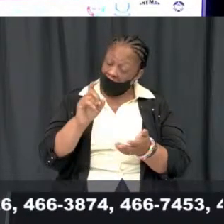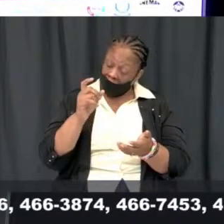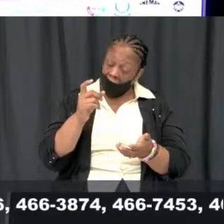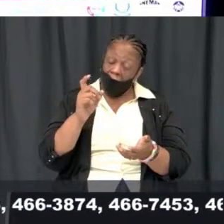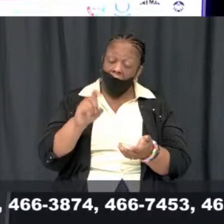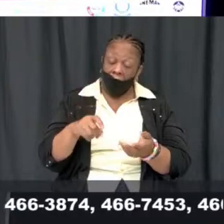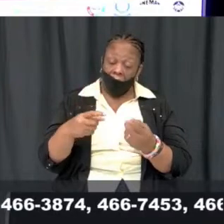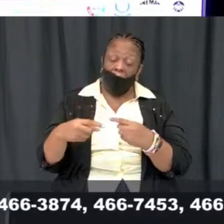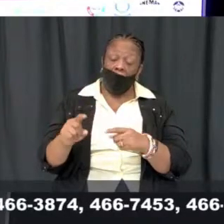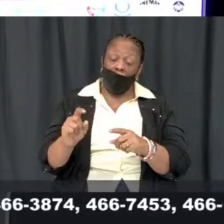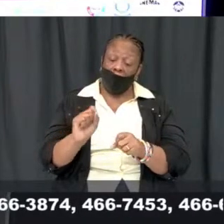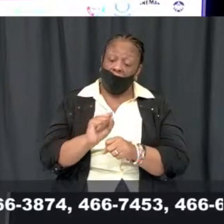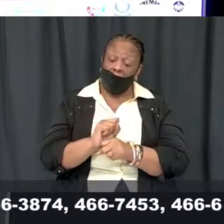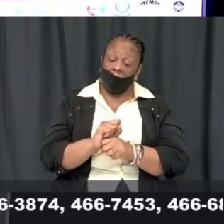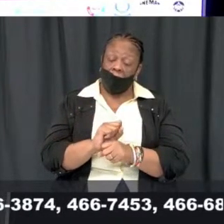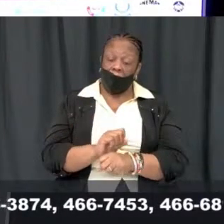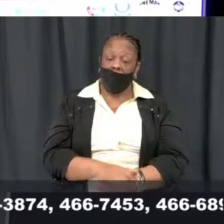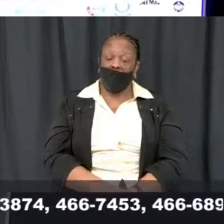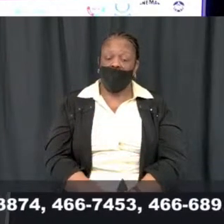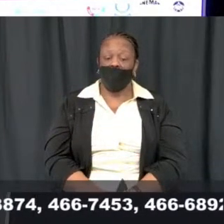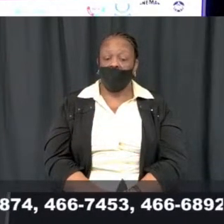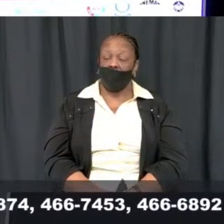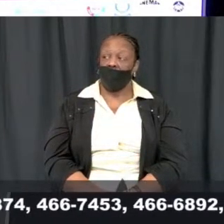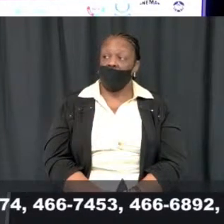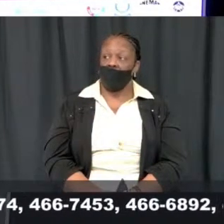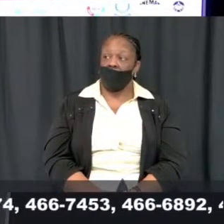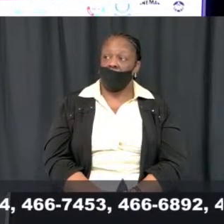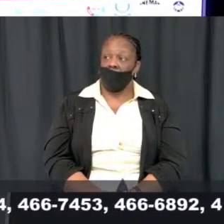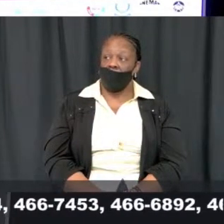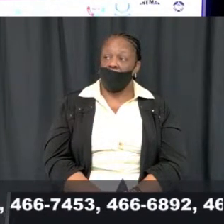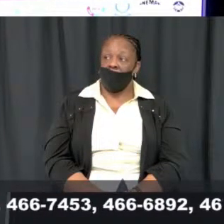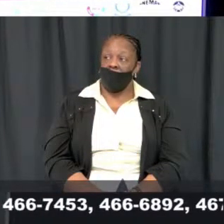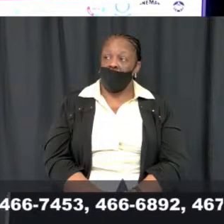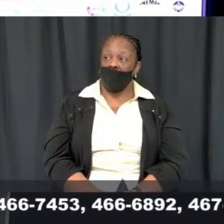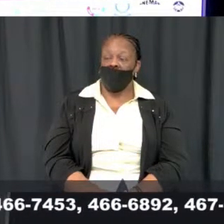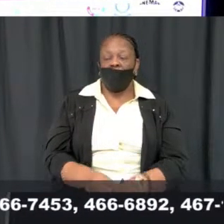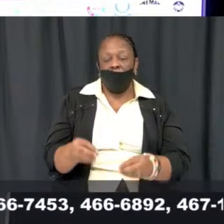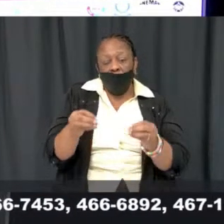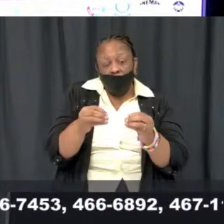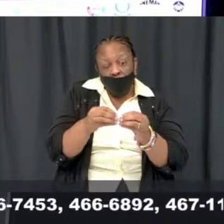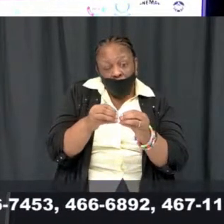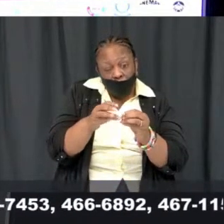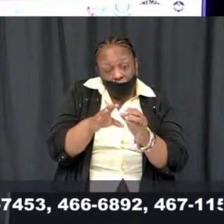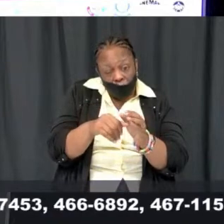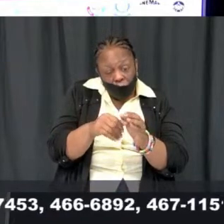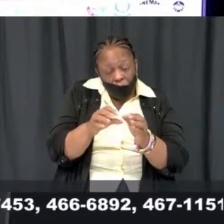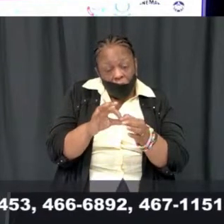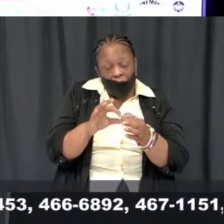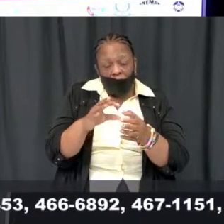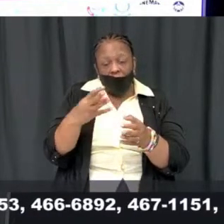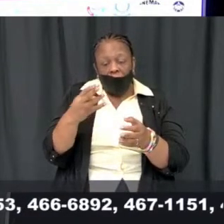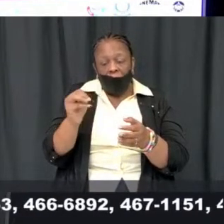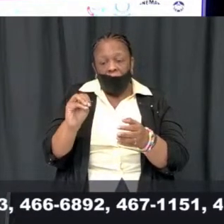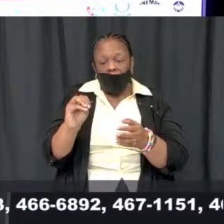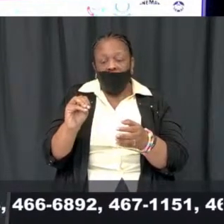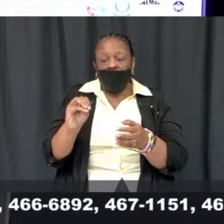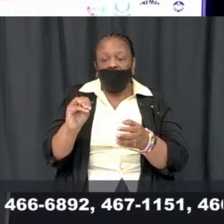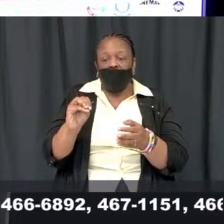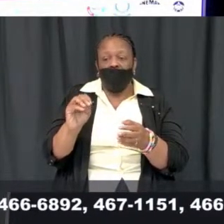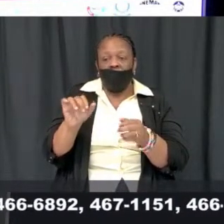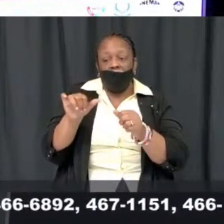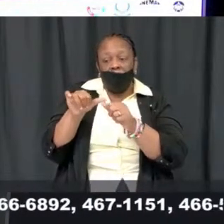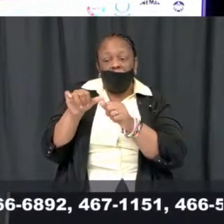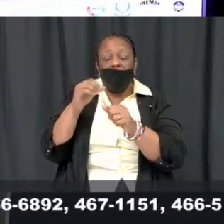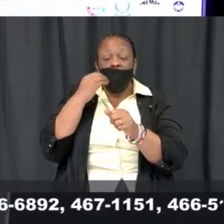And so while most of those employees at the CIU can function